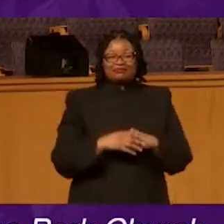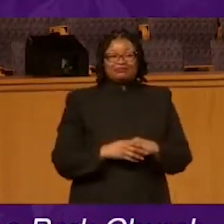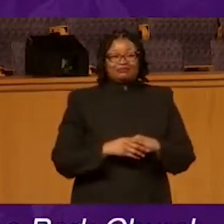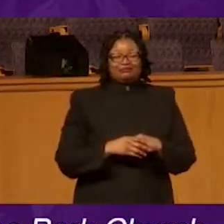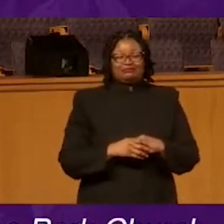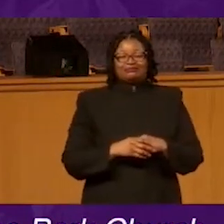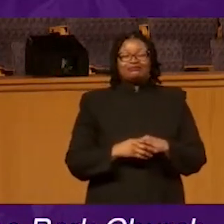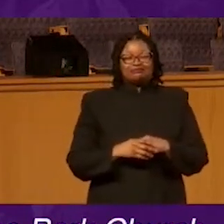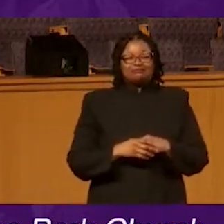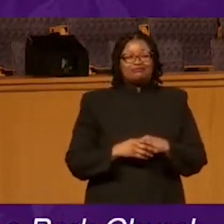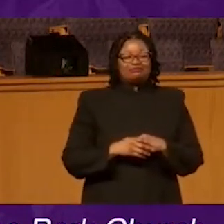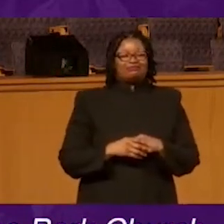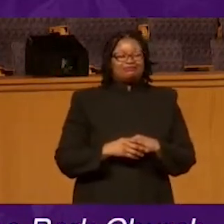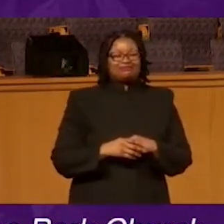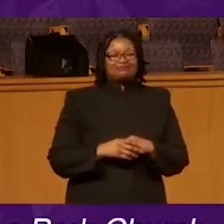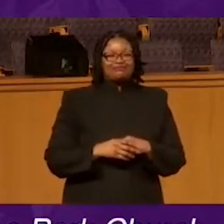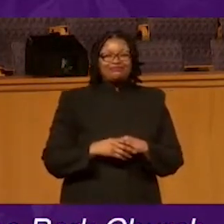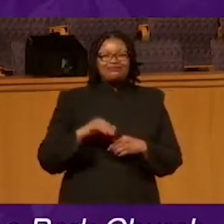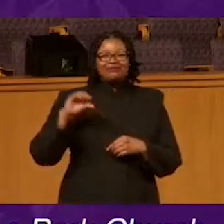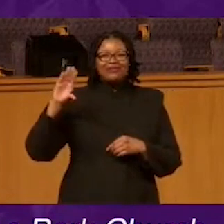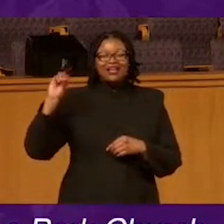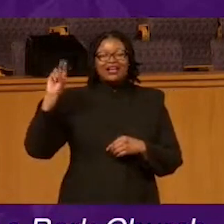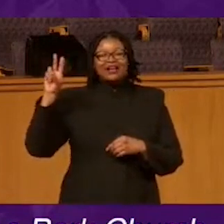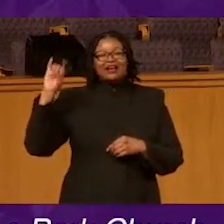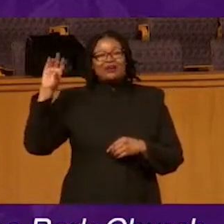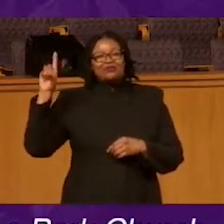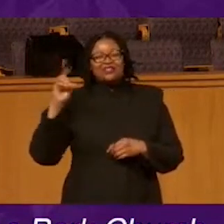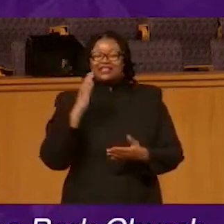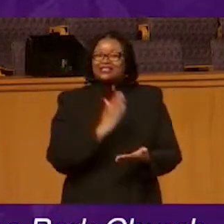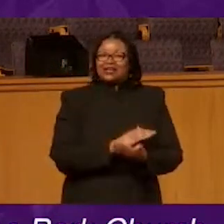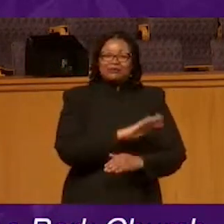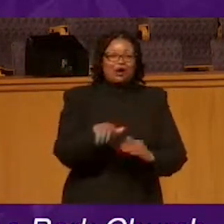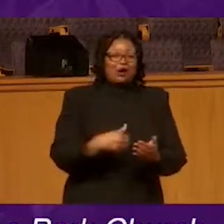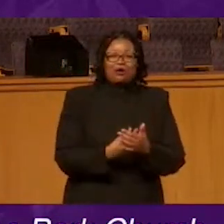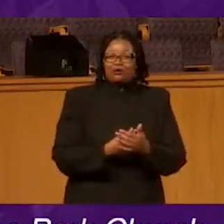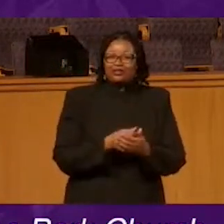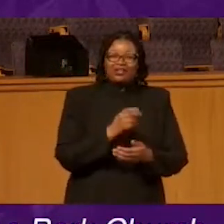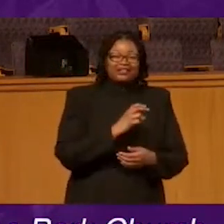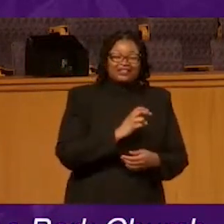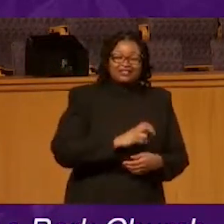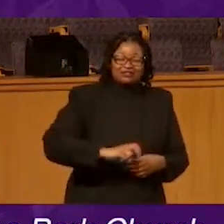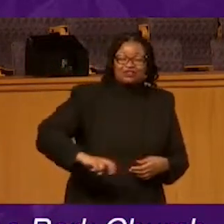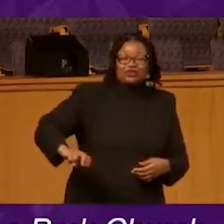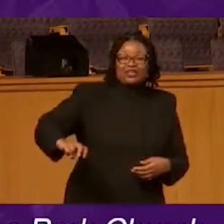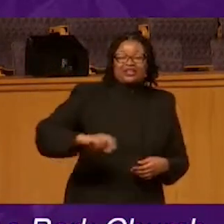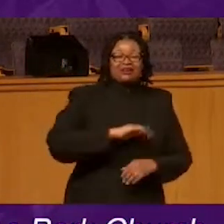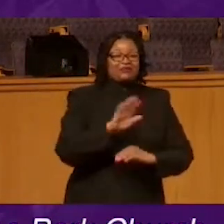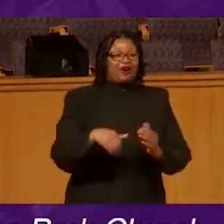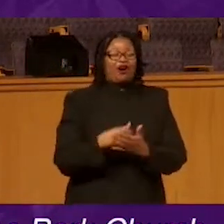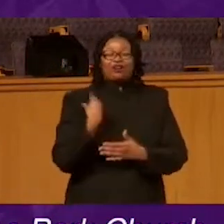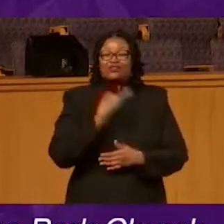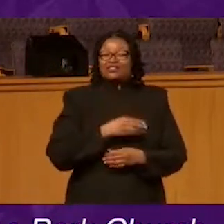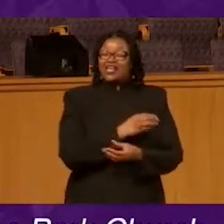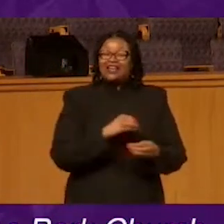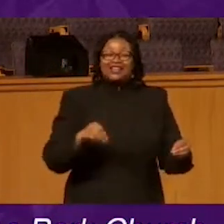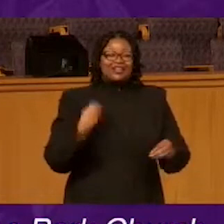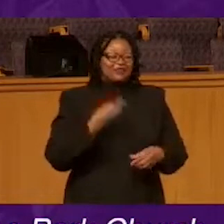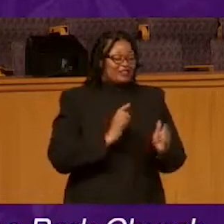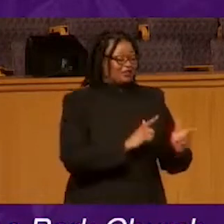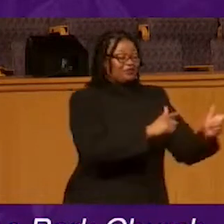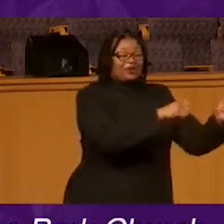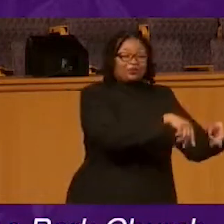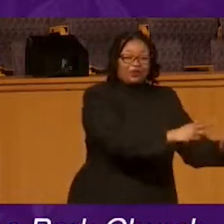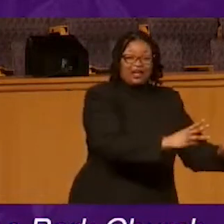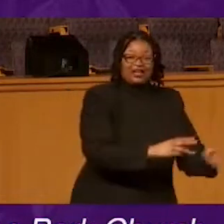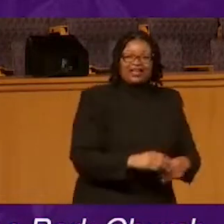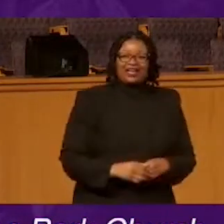runaway. Even the retreat center said, be at home with Jesus. None of us could run away, and we had to just